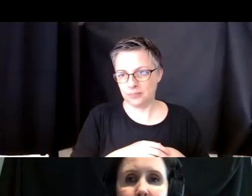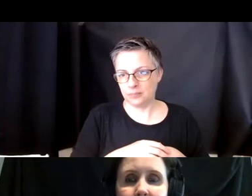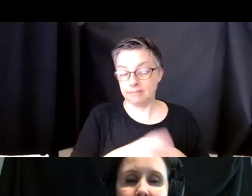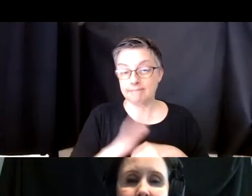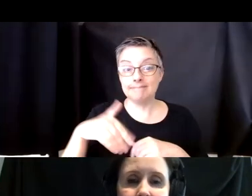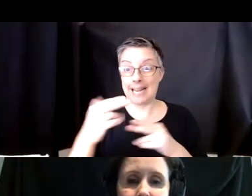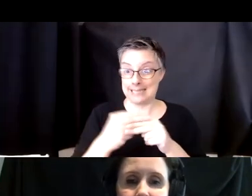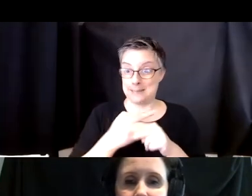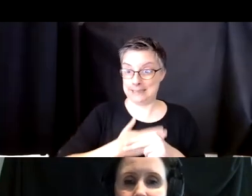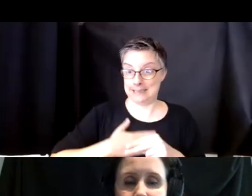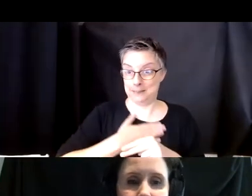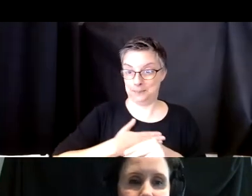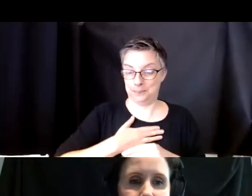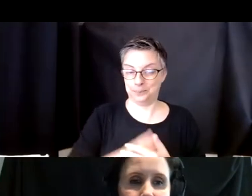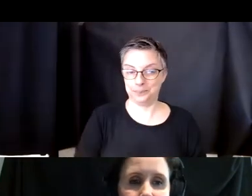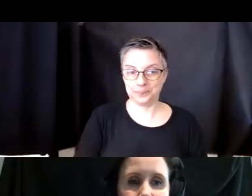Next slide, please.